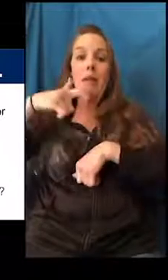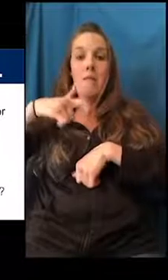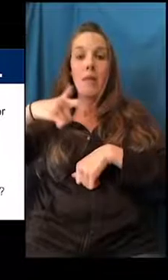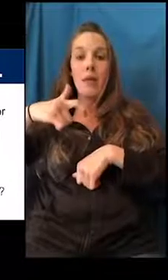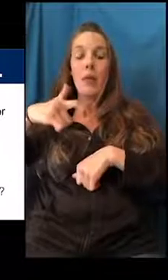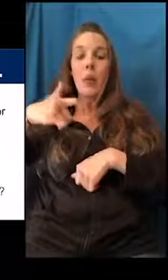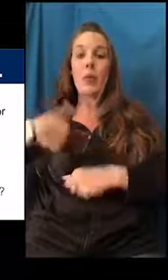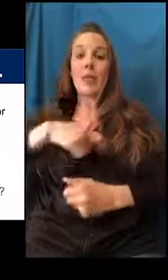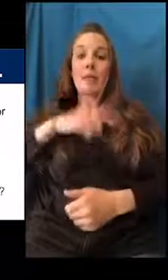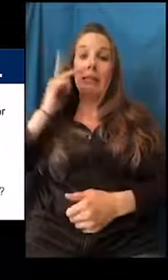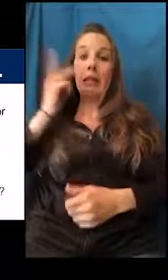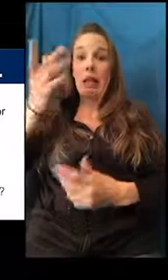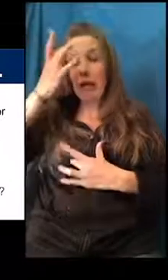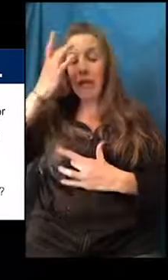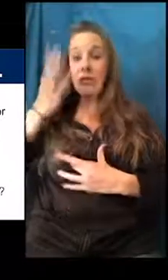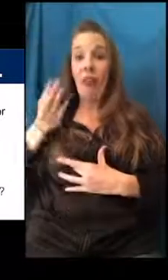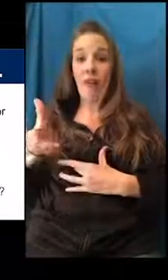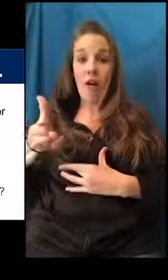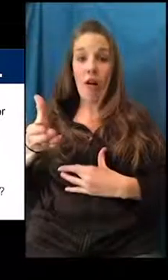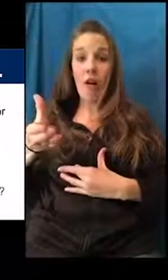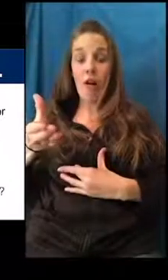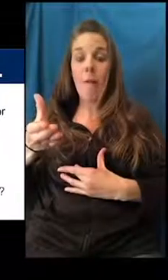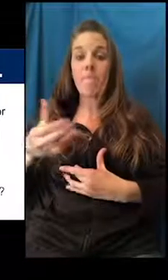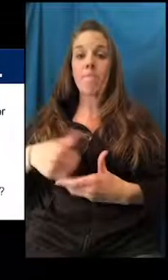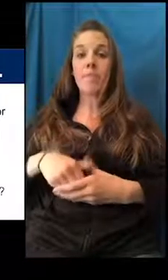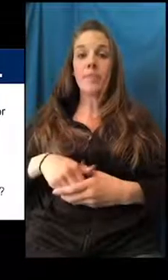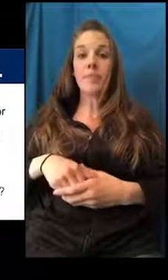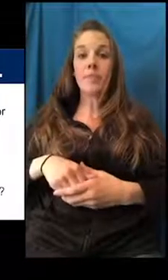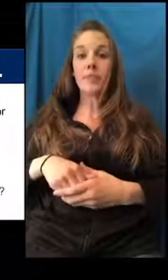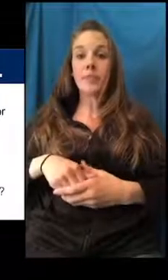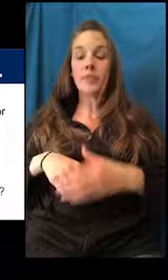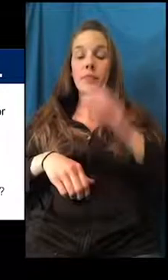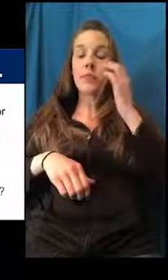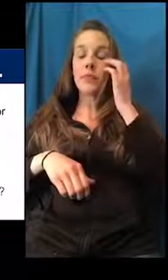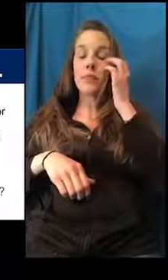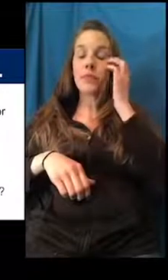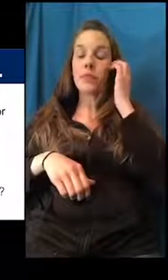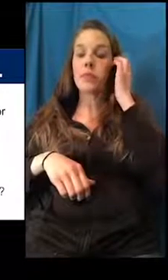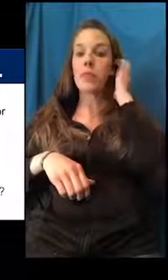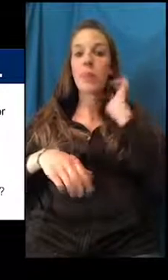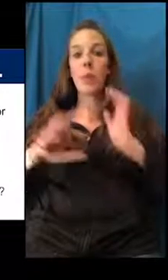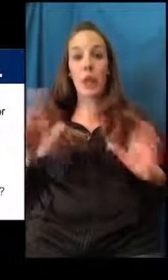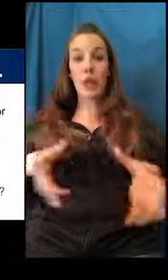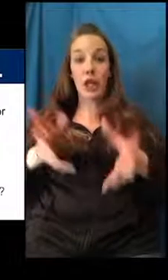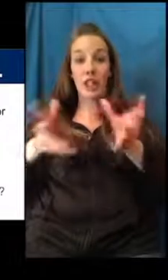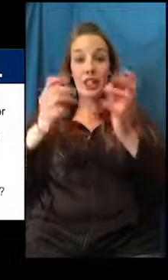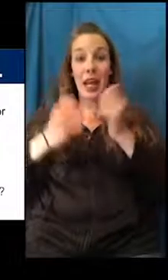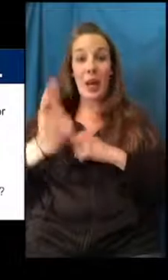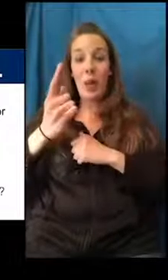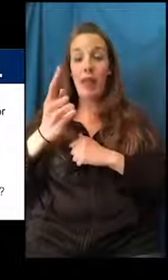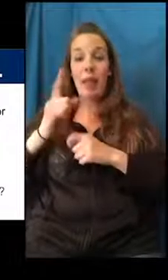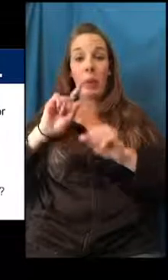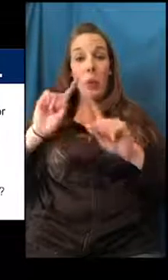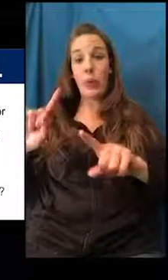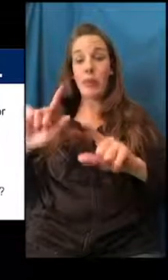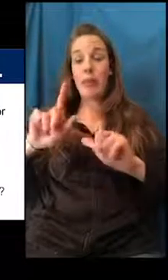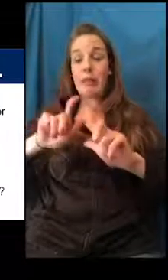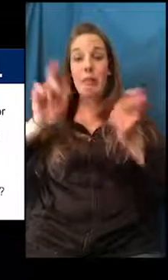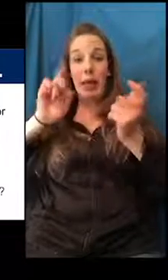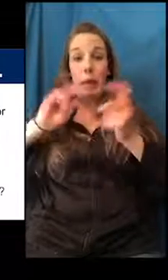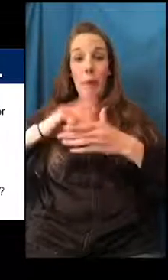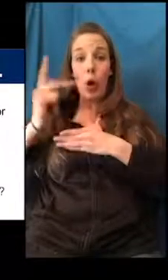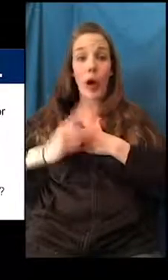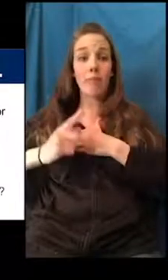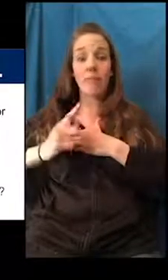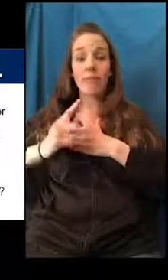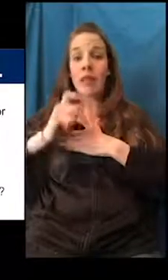illness present. We would also encourage anyone that attends these large programs that does not live in a